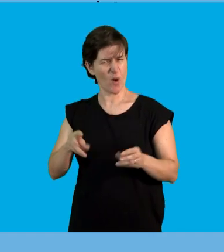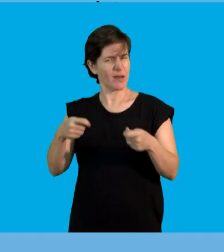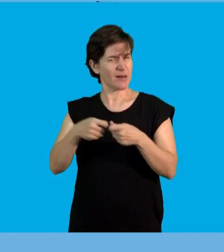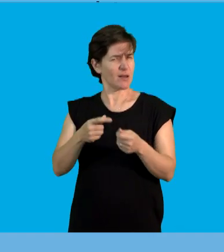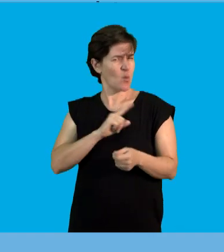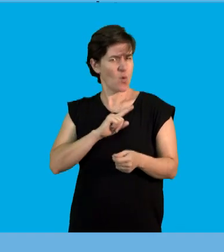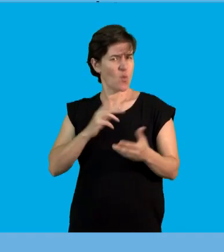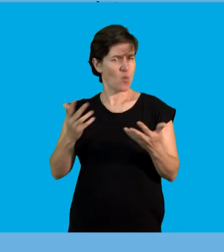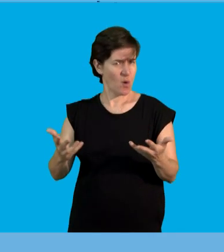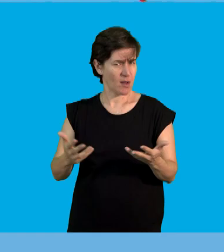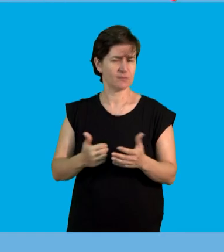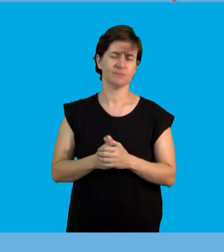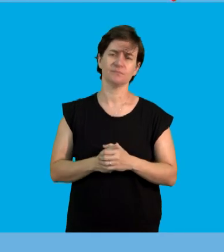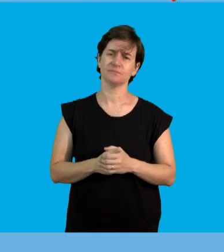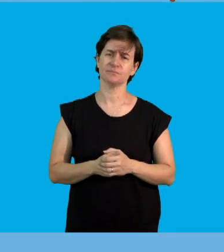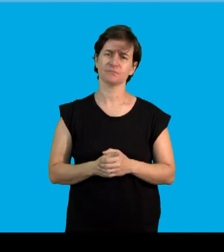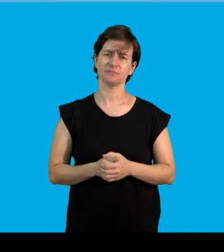Why should it be connected in parallel?